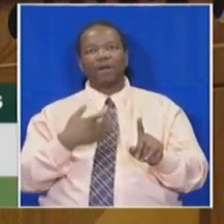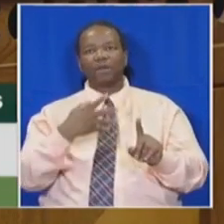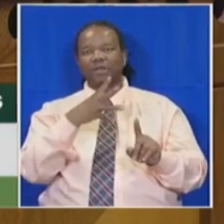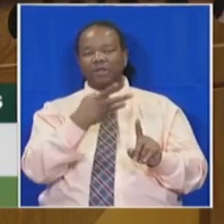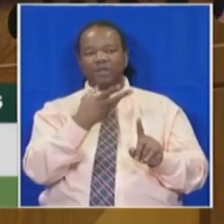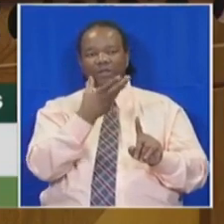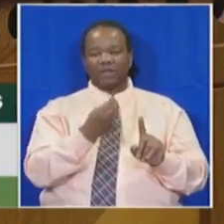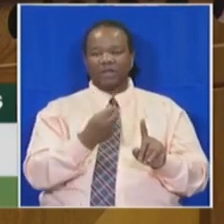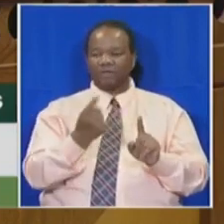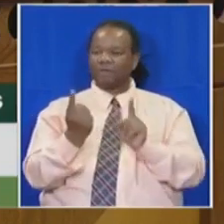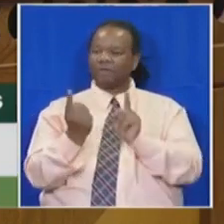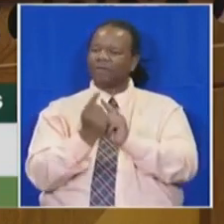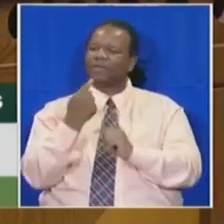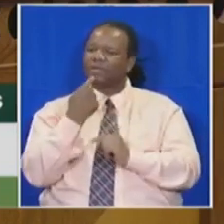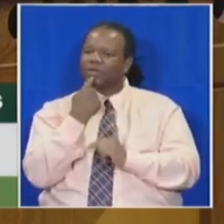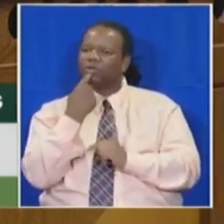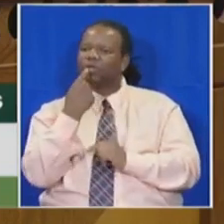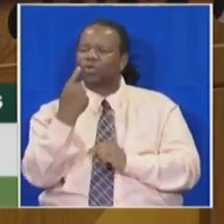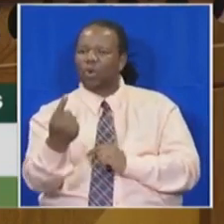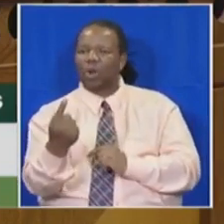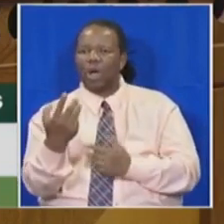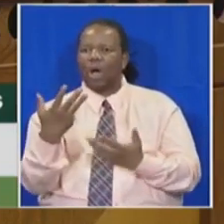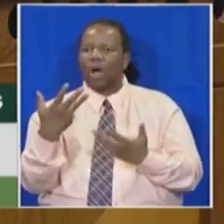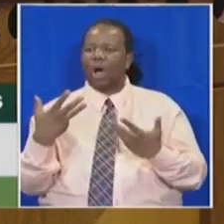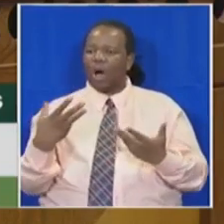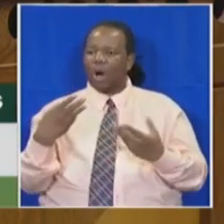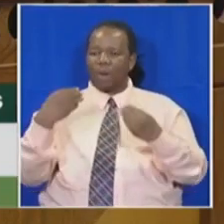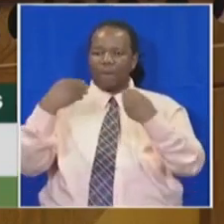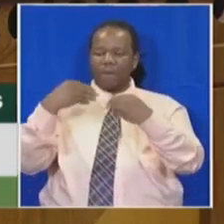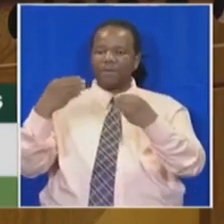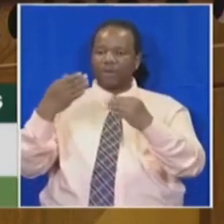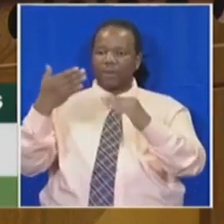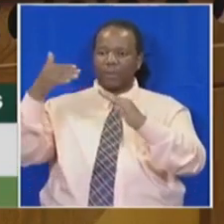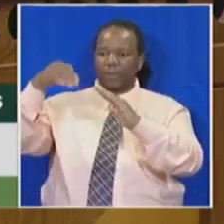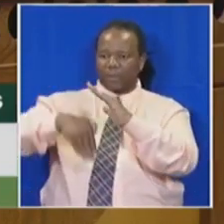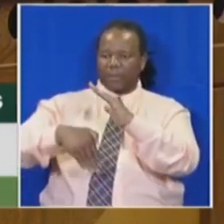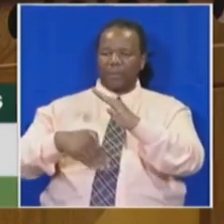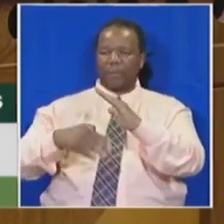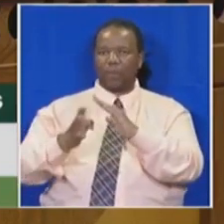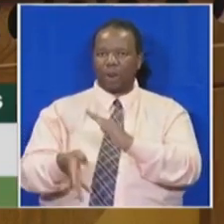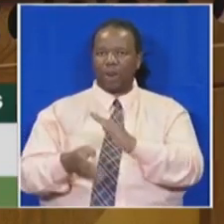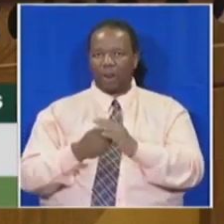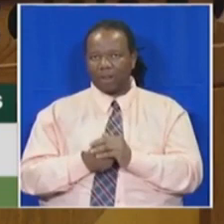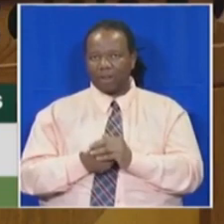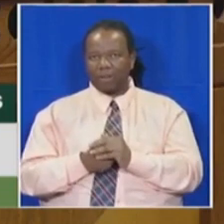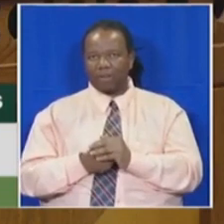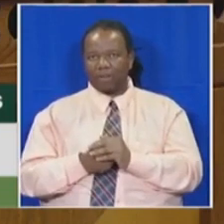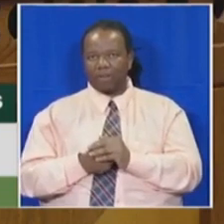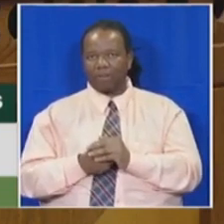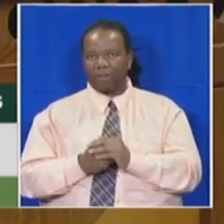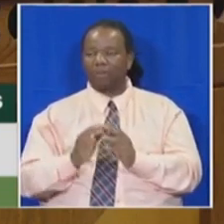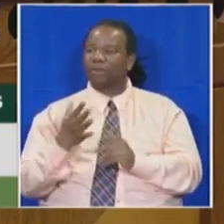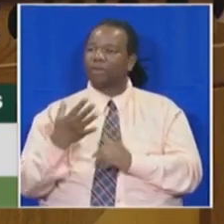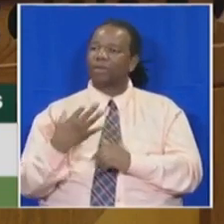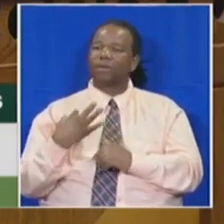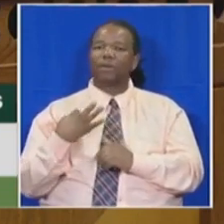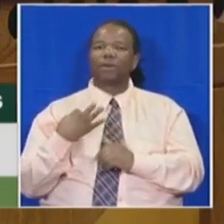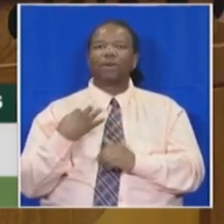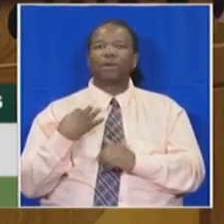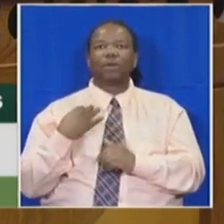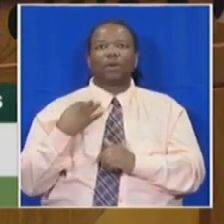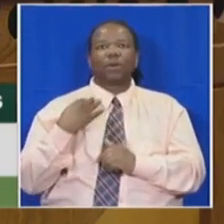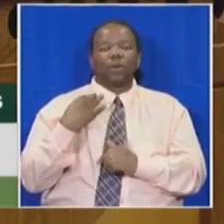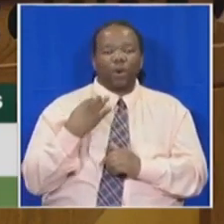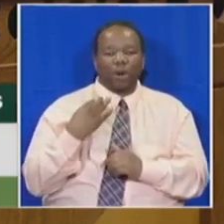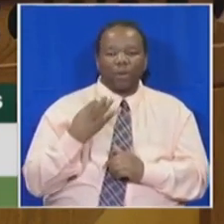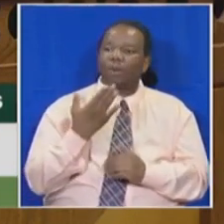fury, telling me about how his business is on the brink of collapse. He has applied for permission to lay off dozens of